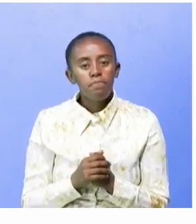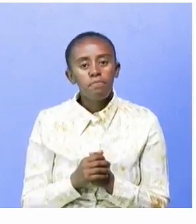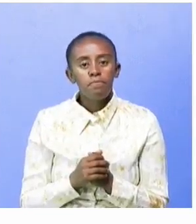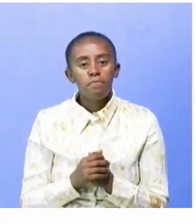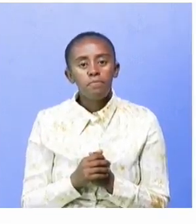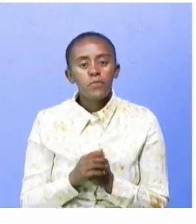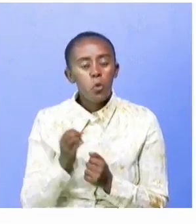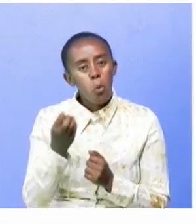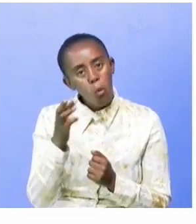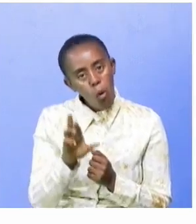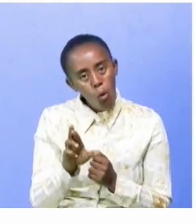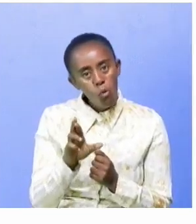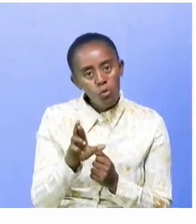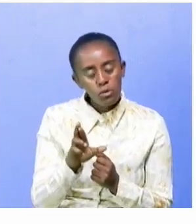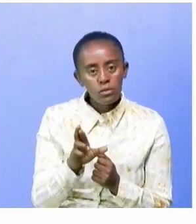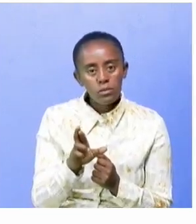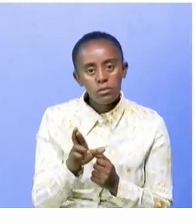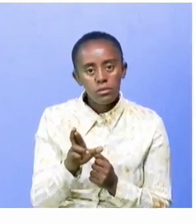or